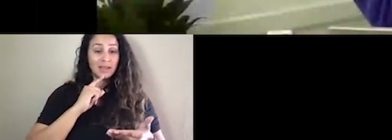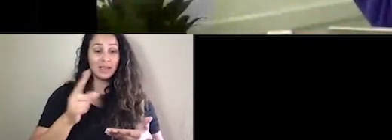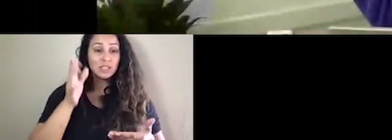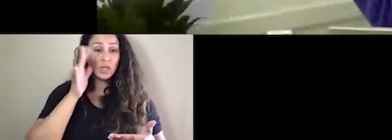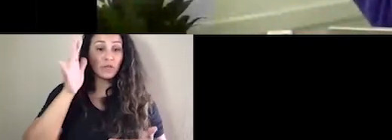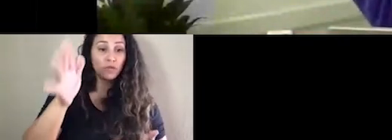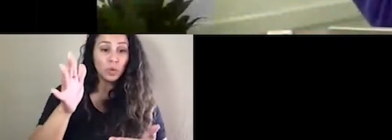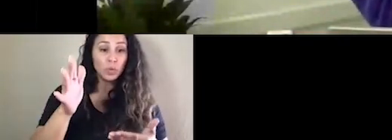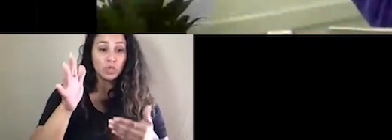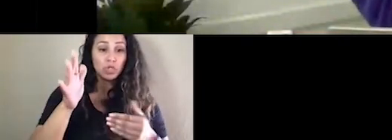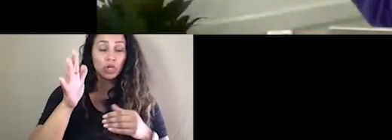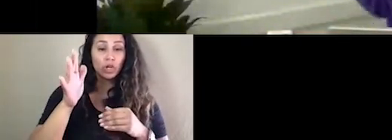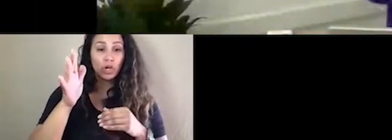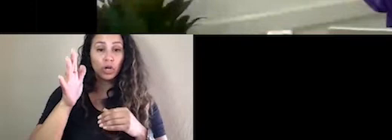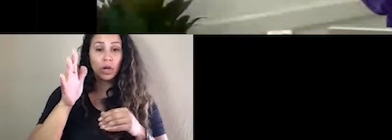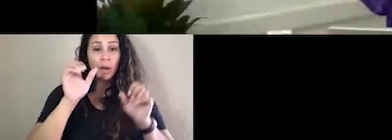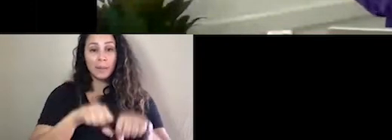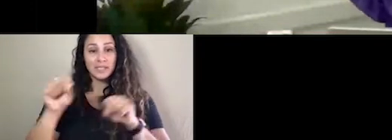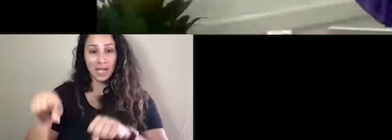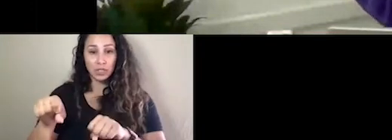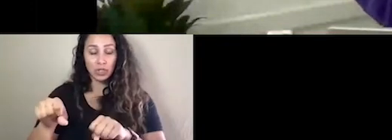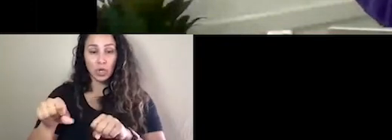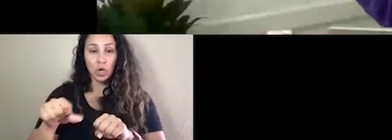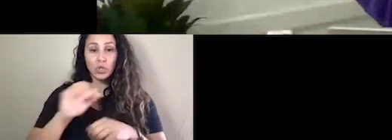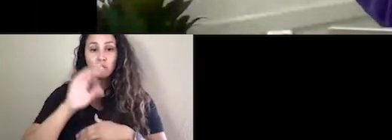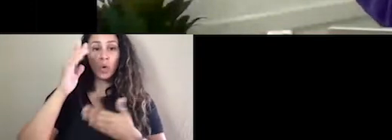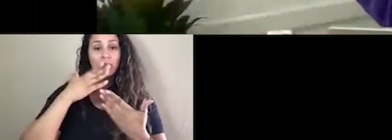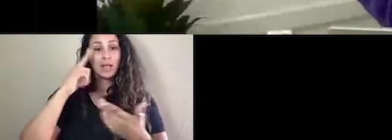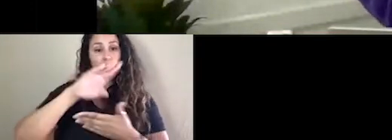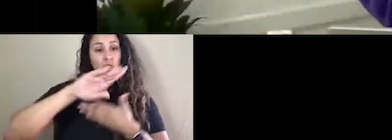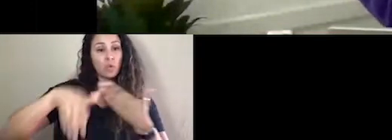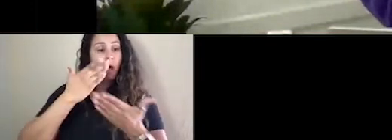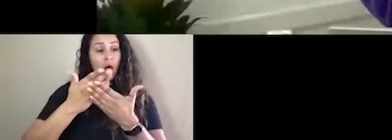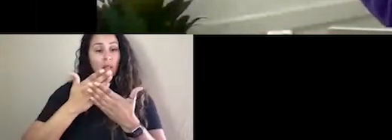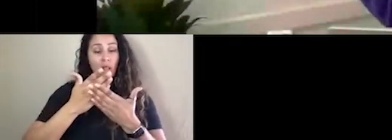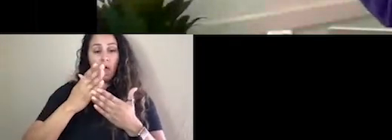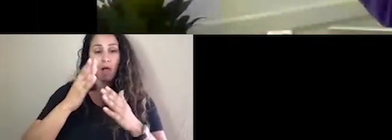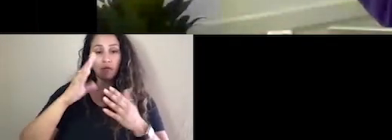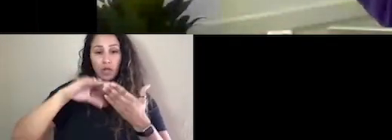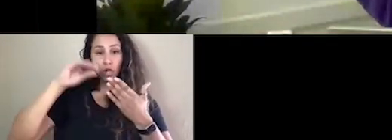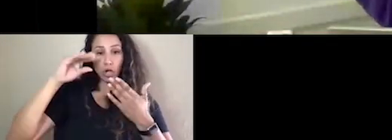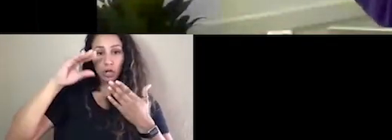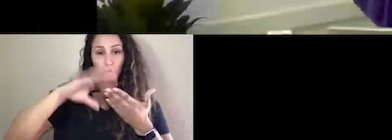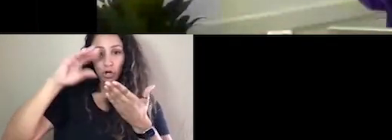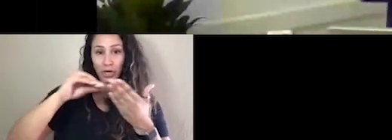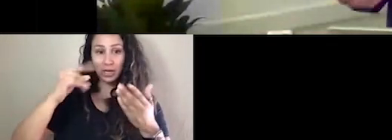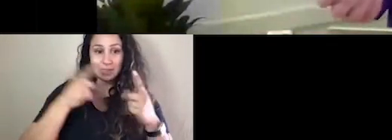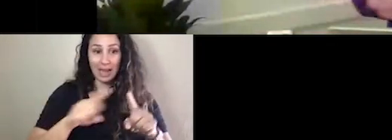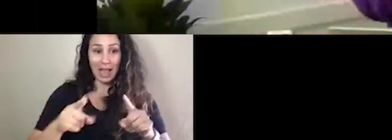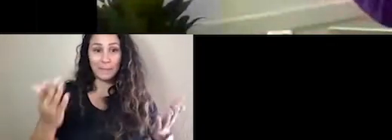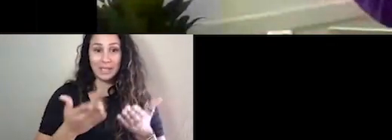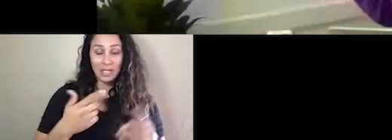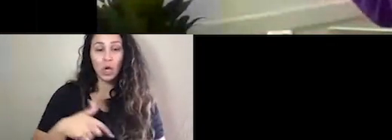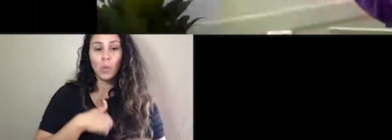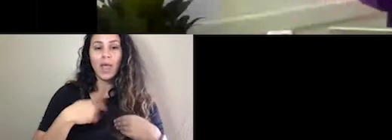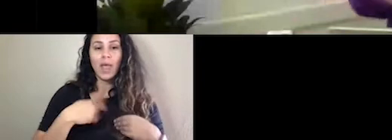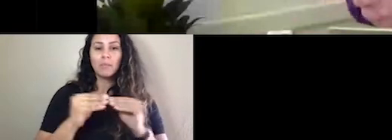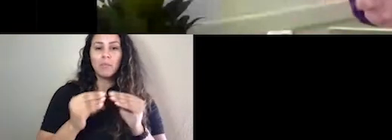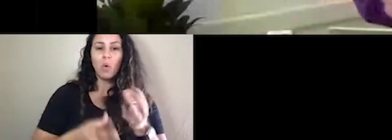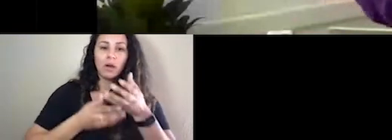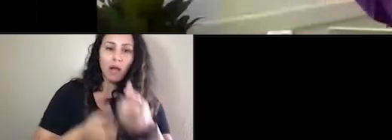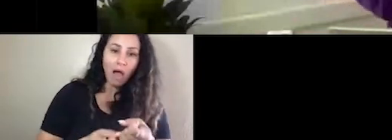commercial potential. So thanks to all the learnings that we had here, what happened was that we had more confidence and we